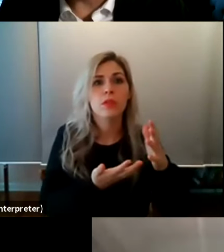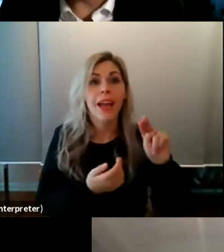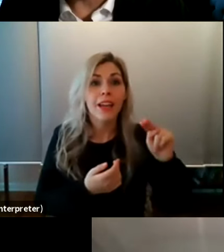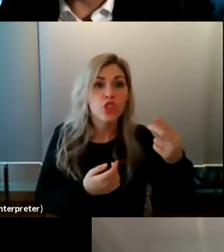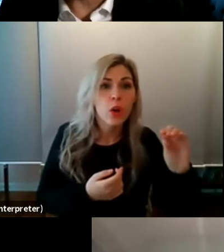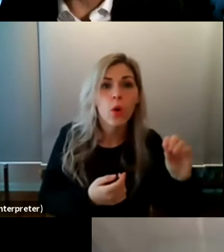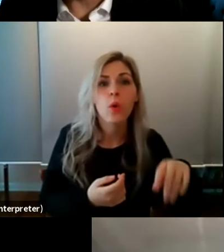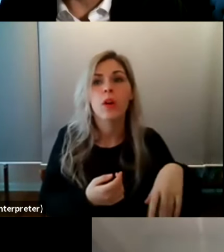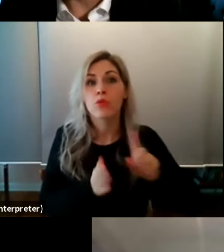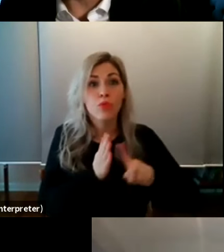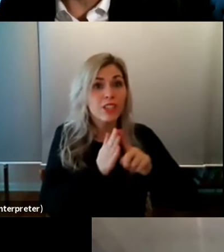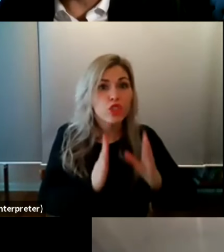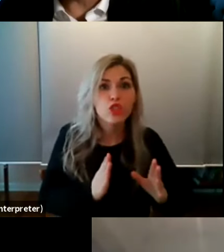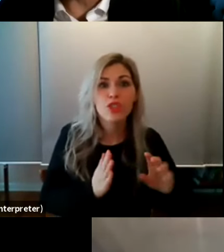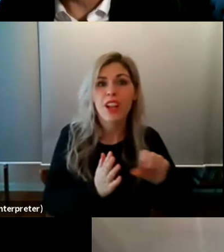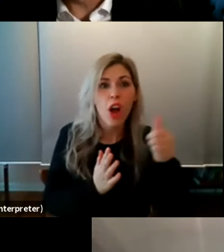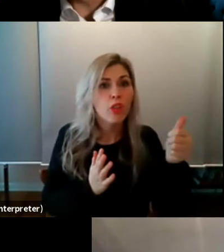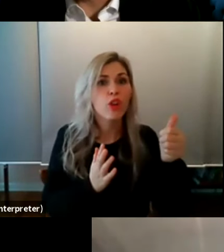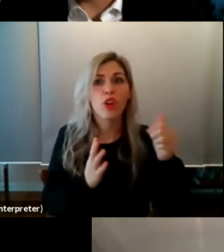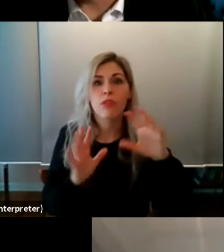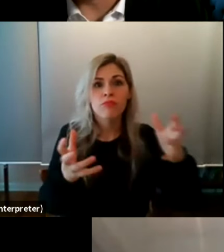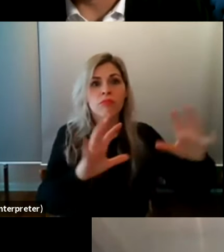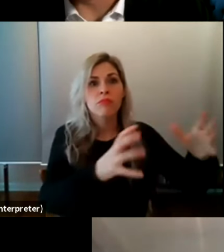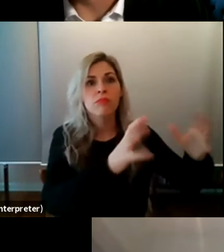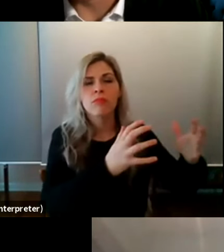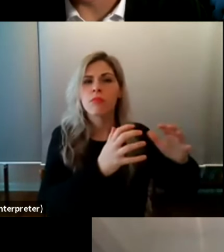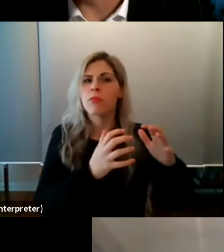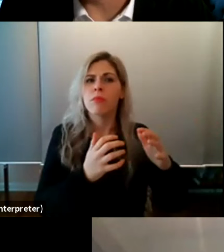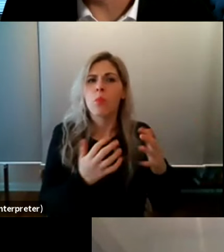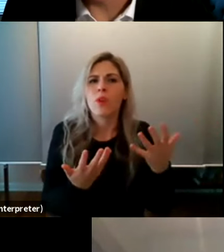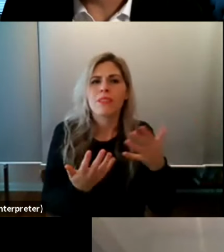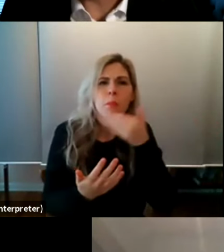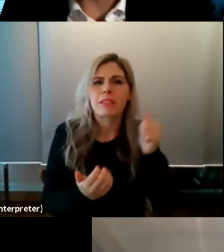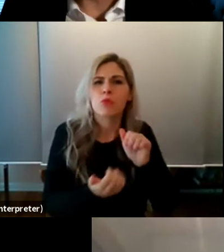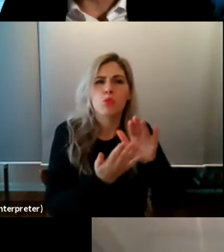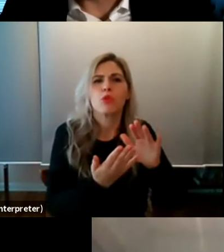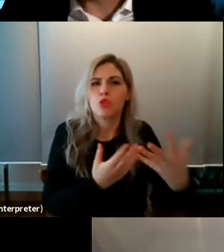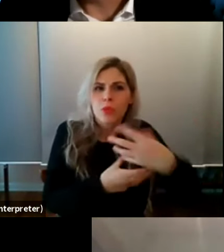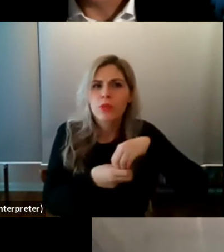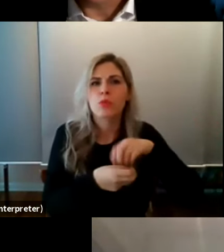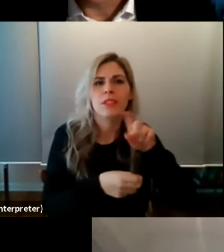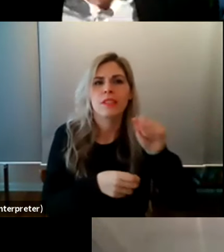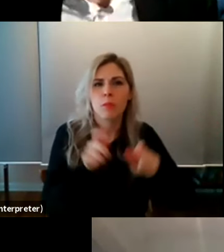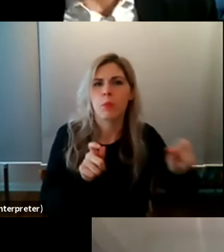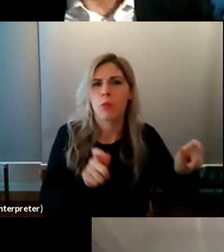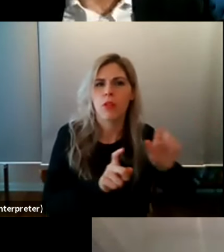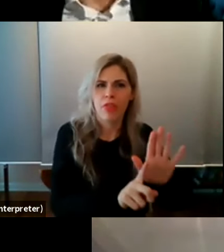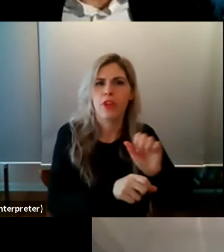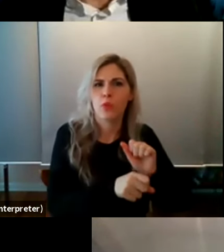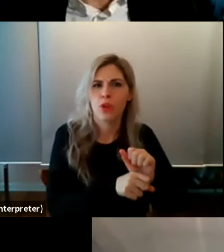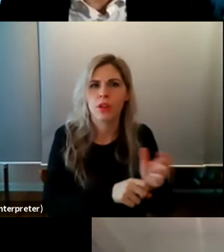NGOs, researchers, and others involve disabled persons organizations? There